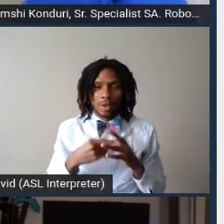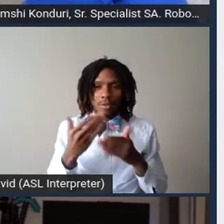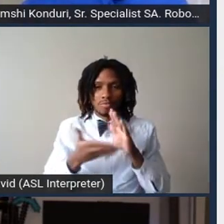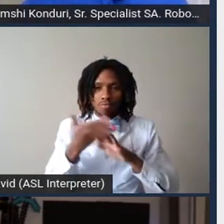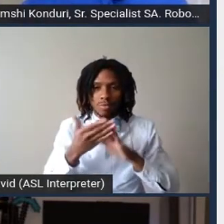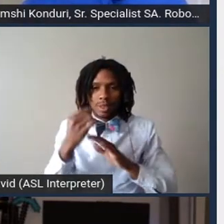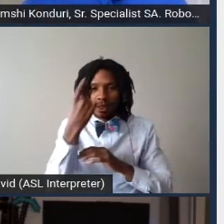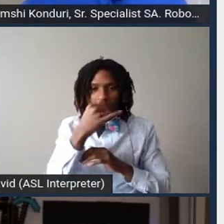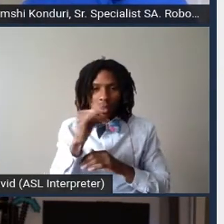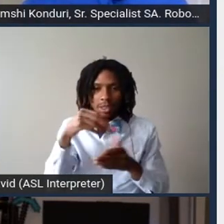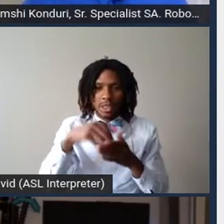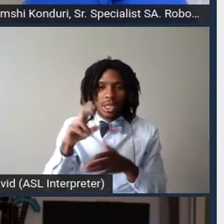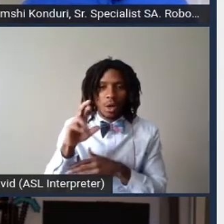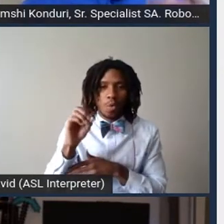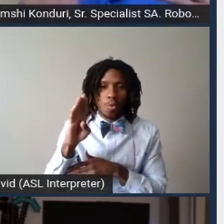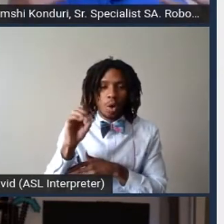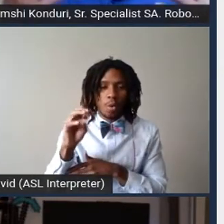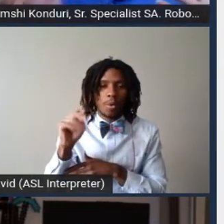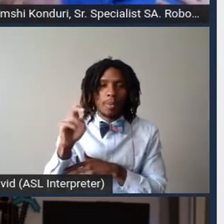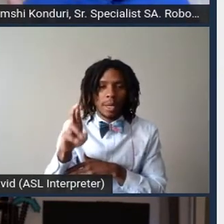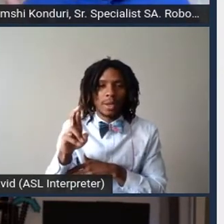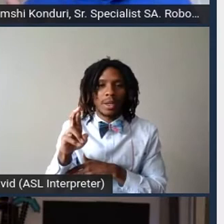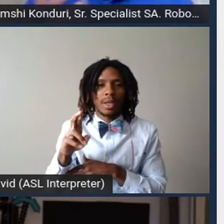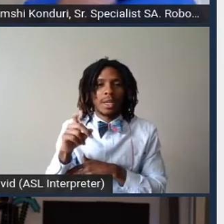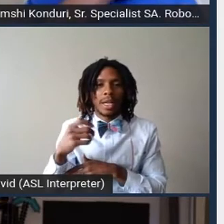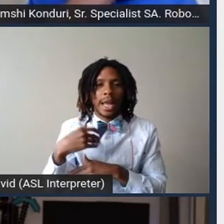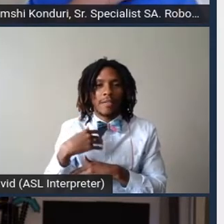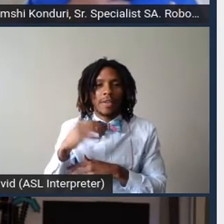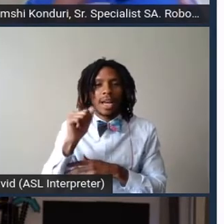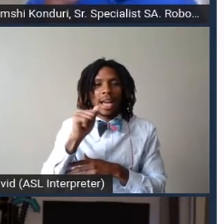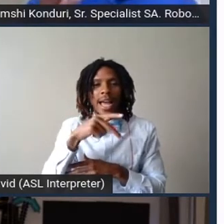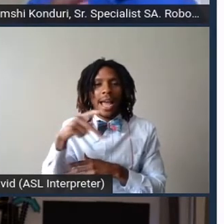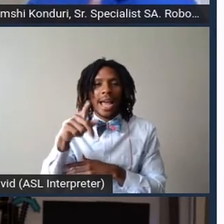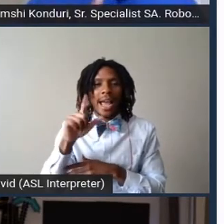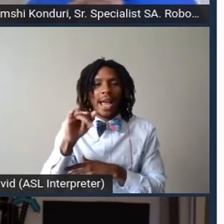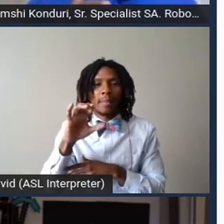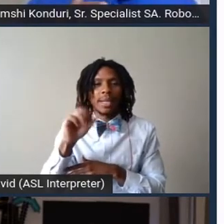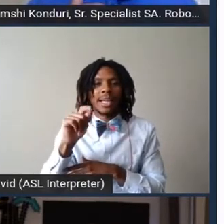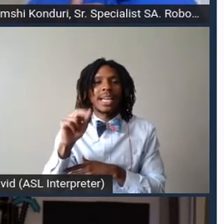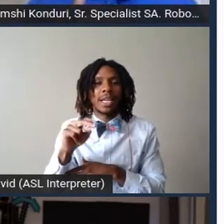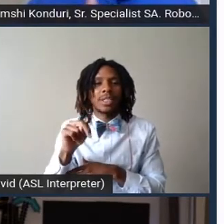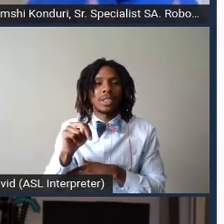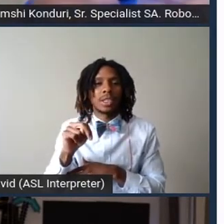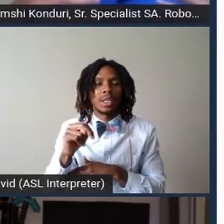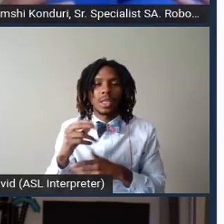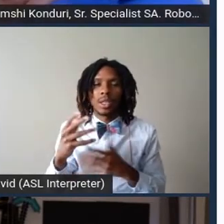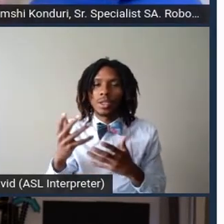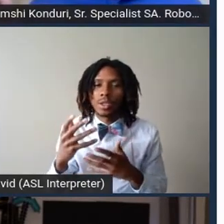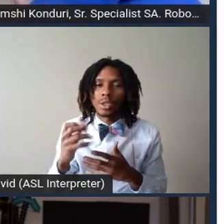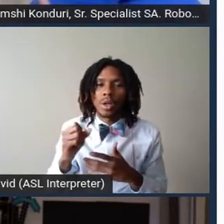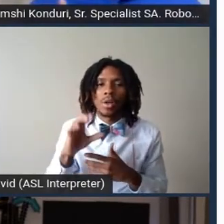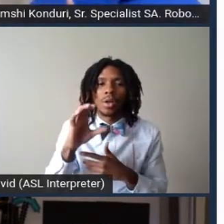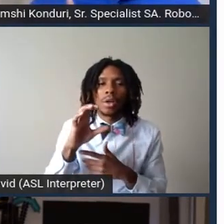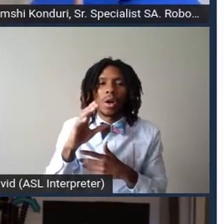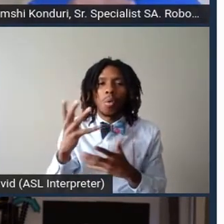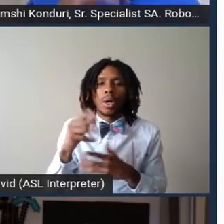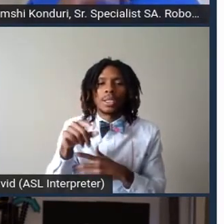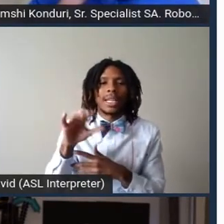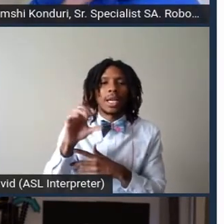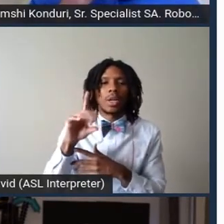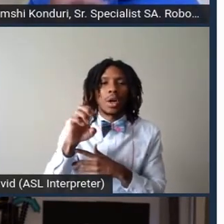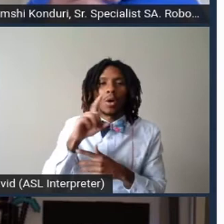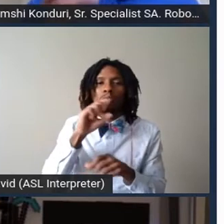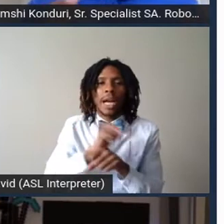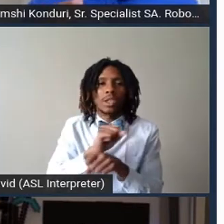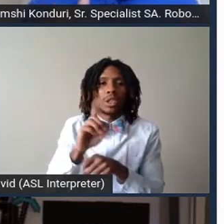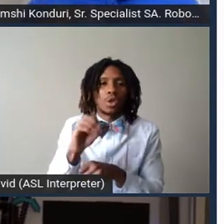in RoboMaker is first you need to have an application, which is what does your code actually do? You